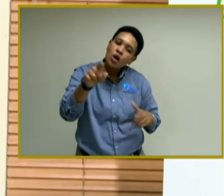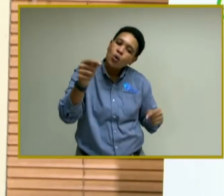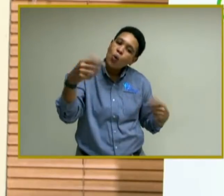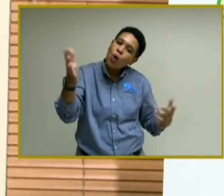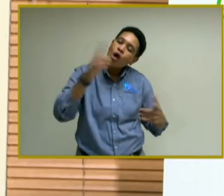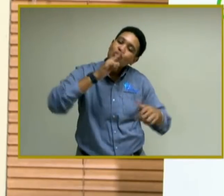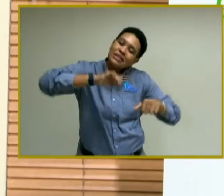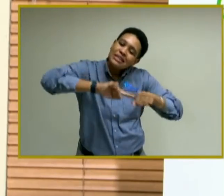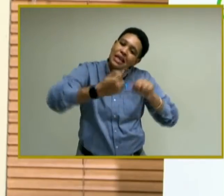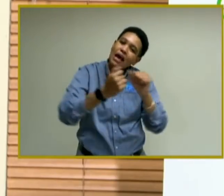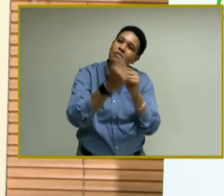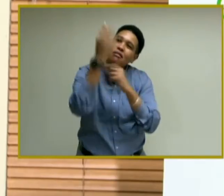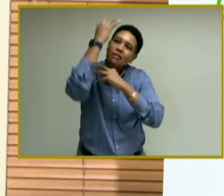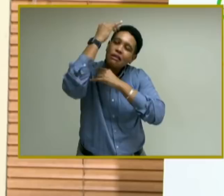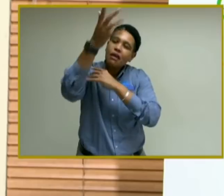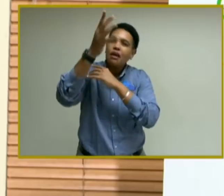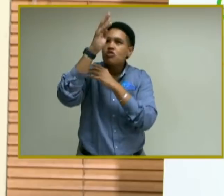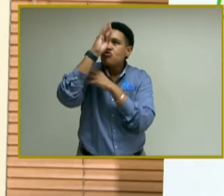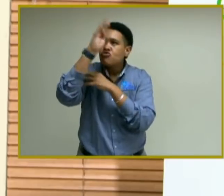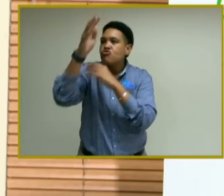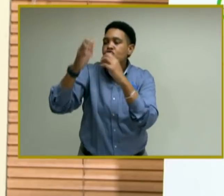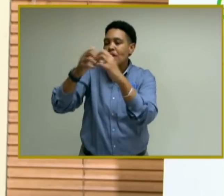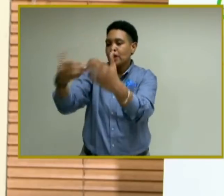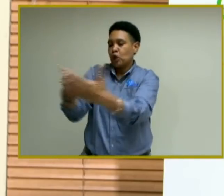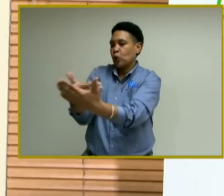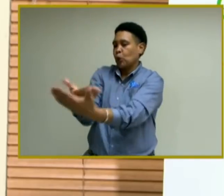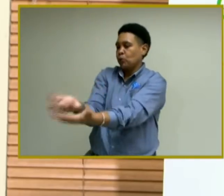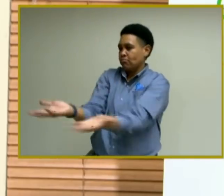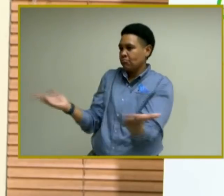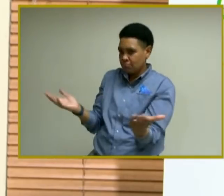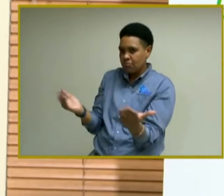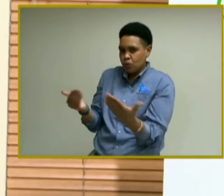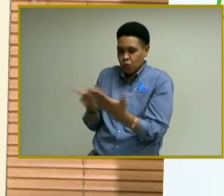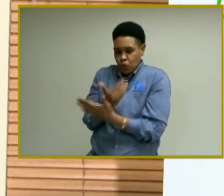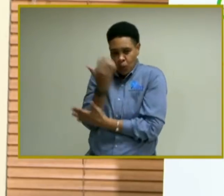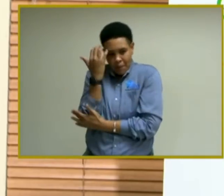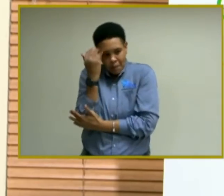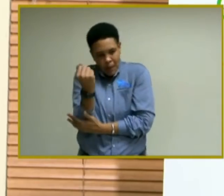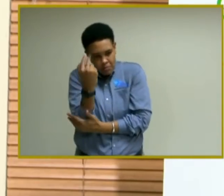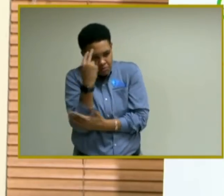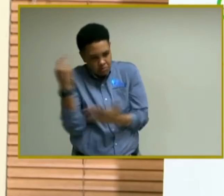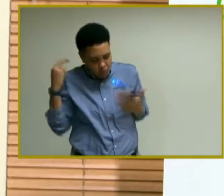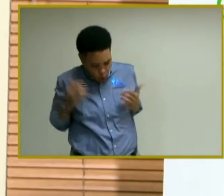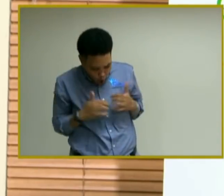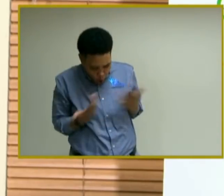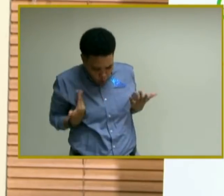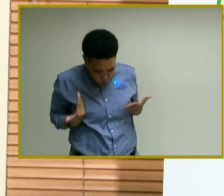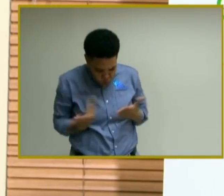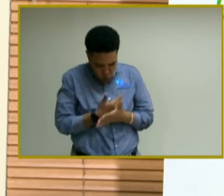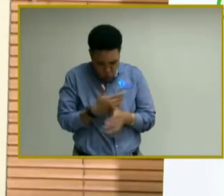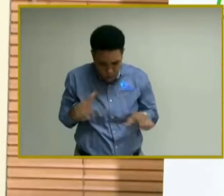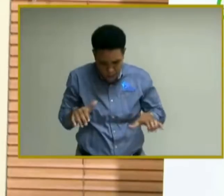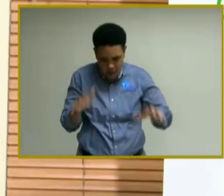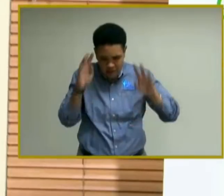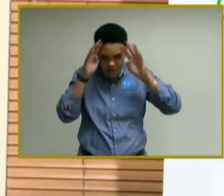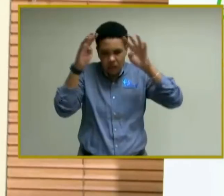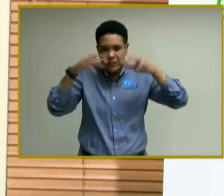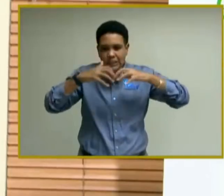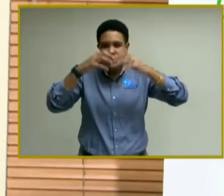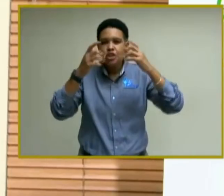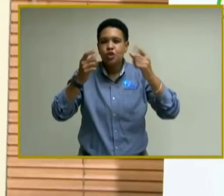let's begin to think about creating new ones, new memories, new activities